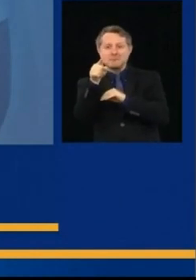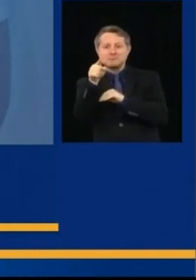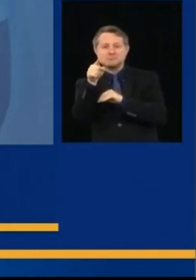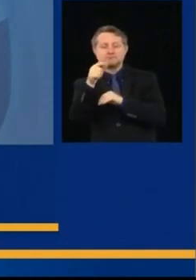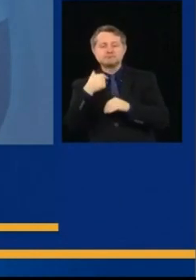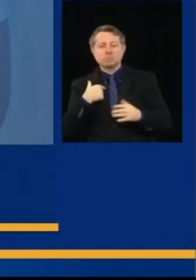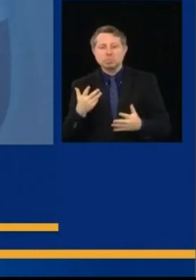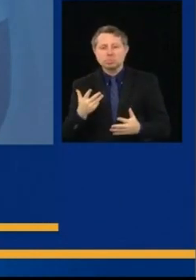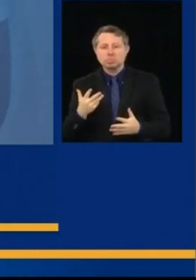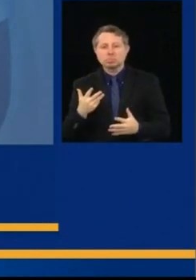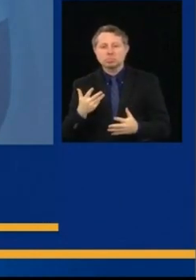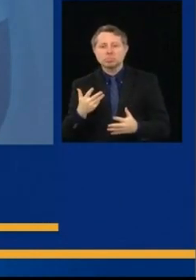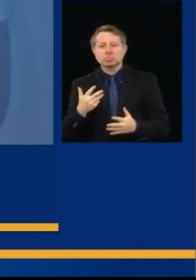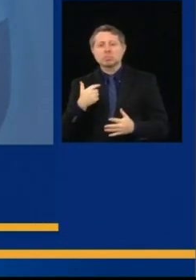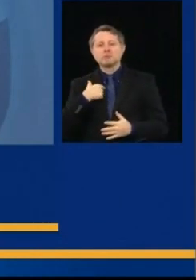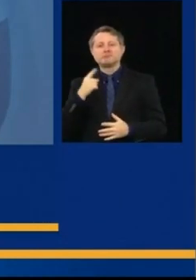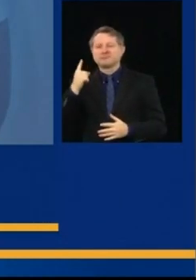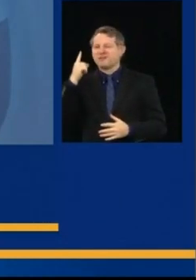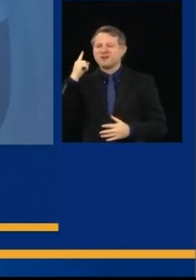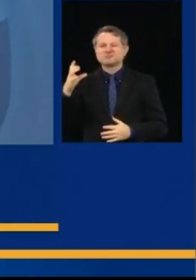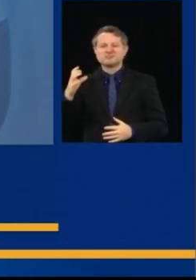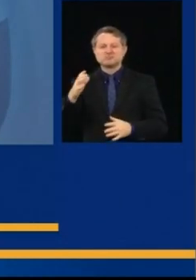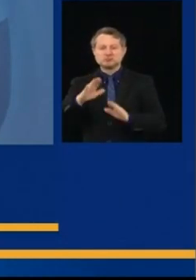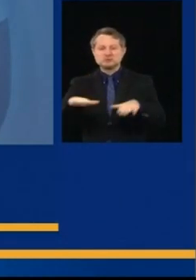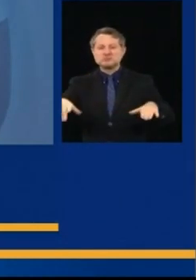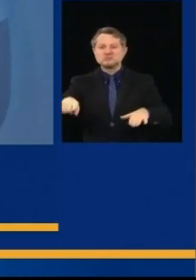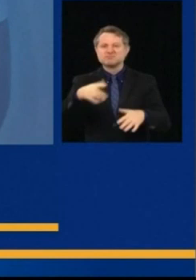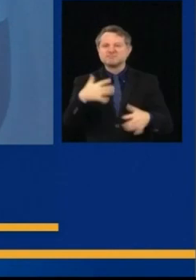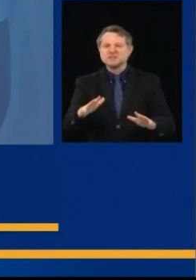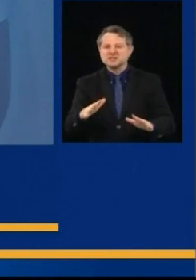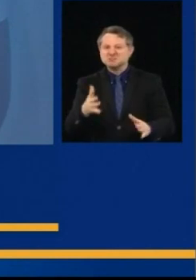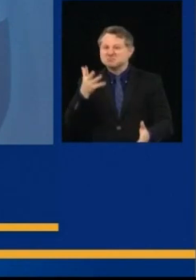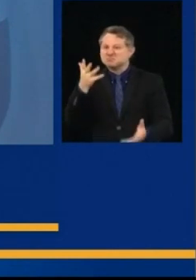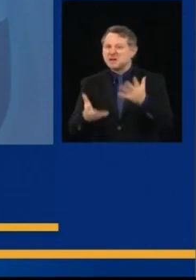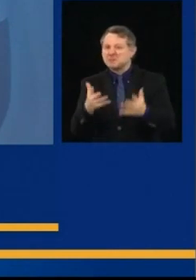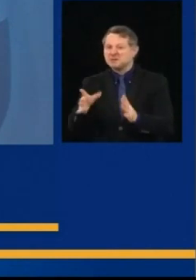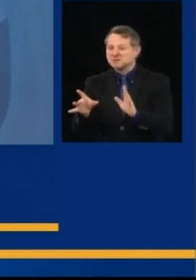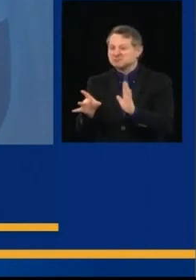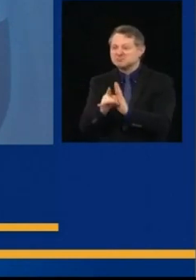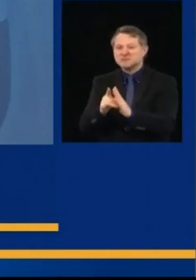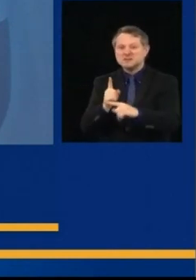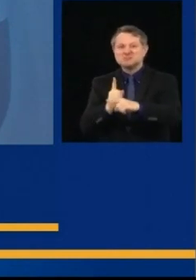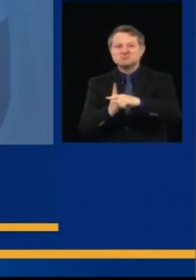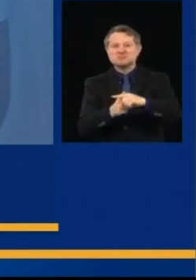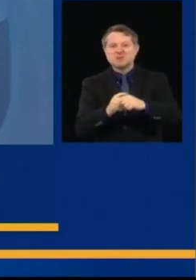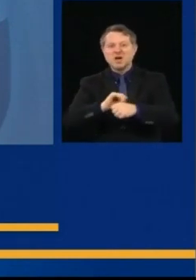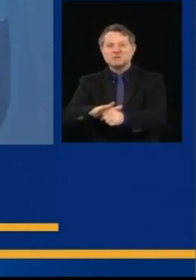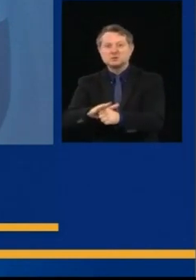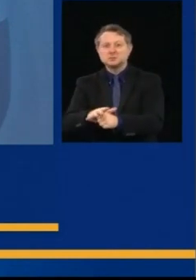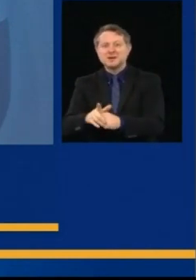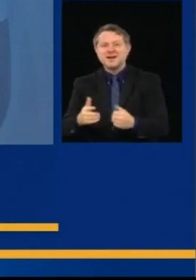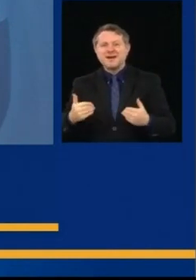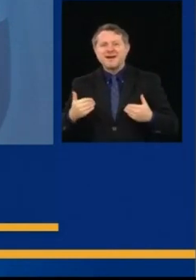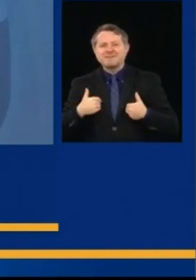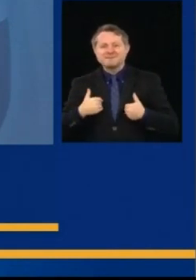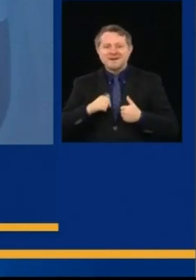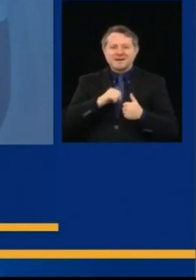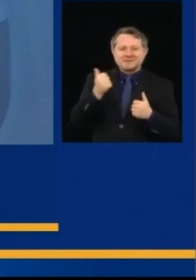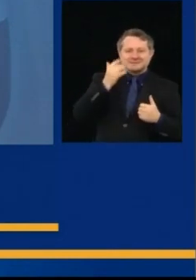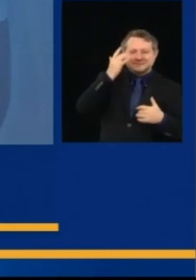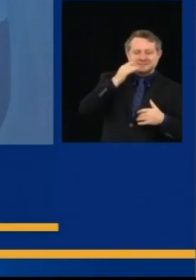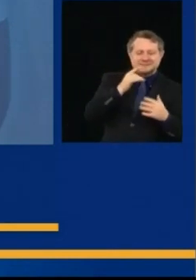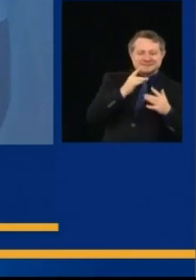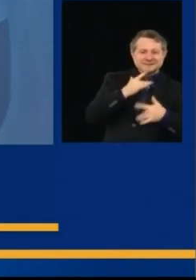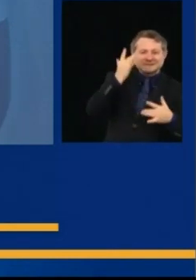who may have been infected with the COVID virus show symptoms of an inflammatory disease like